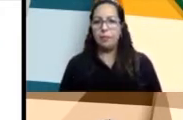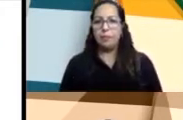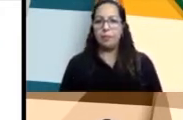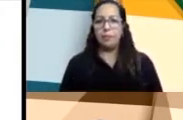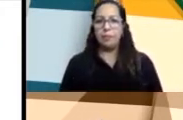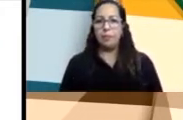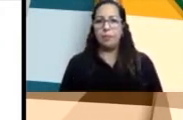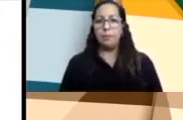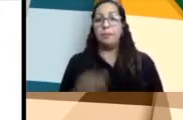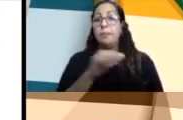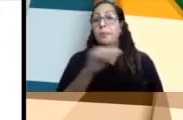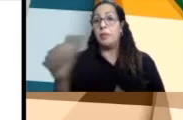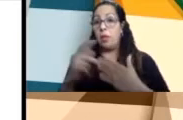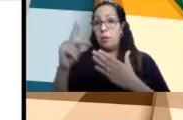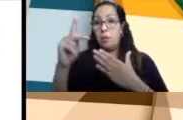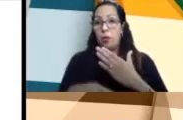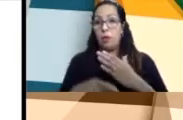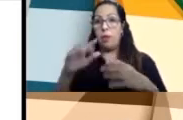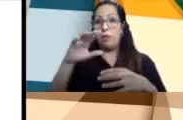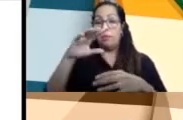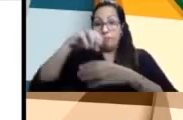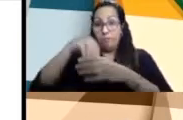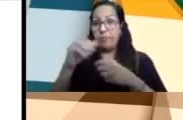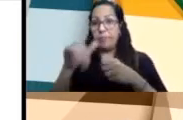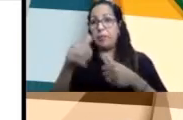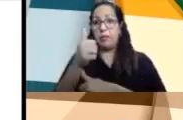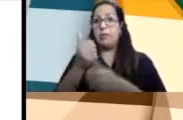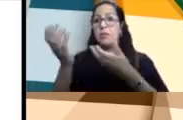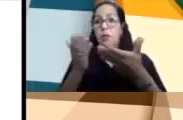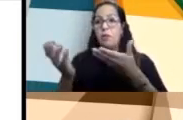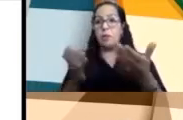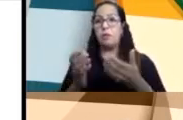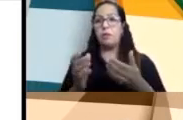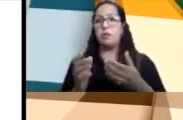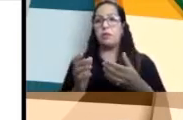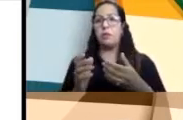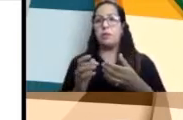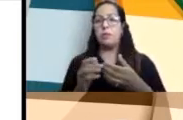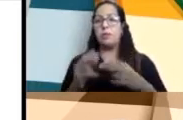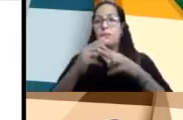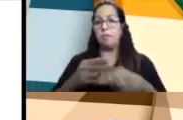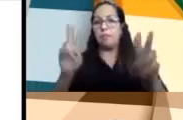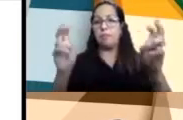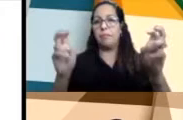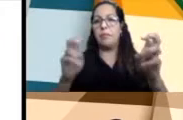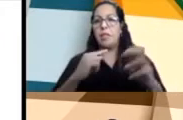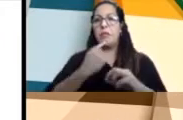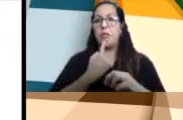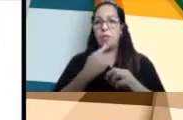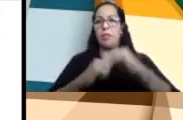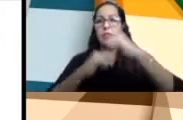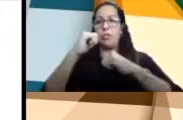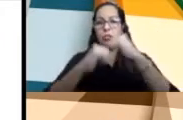The other program considered under these services will be to assist in the critical infrastructure resilience